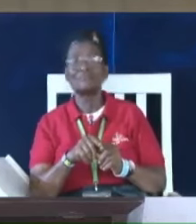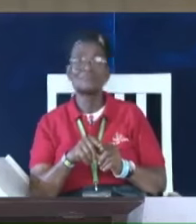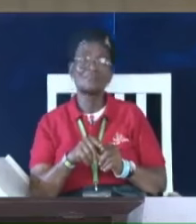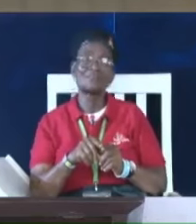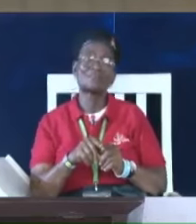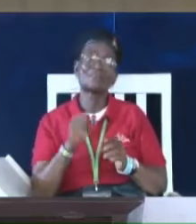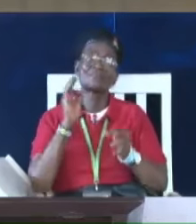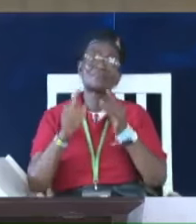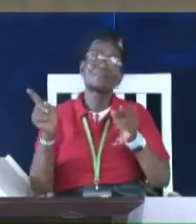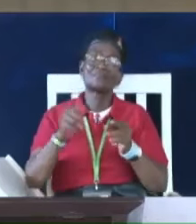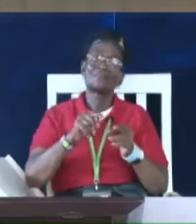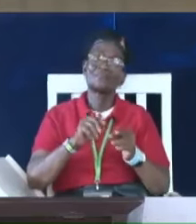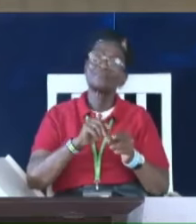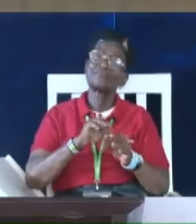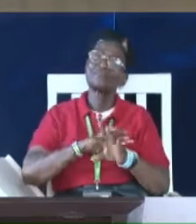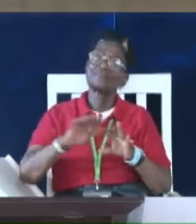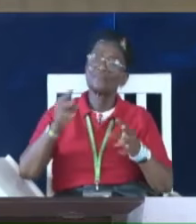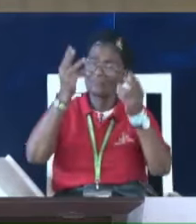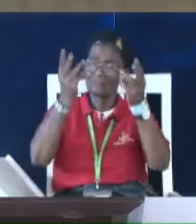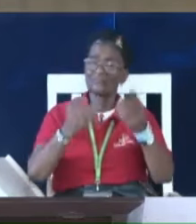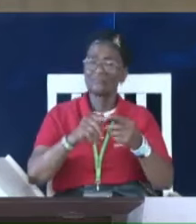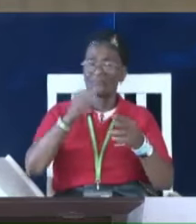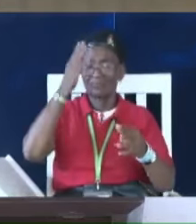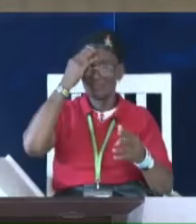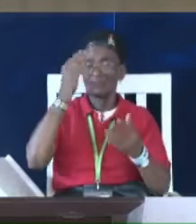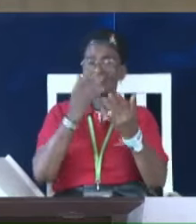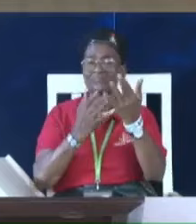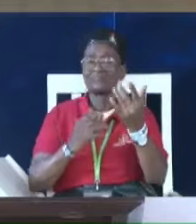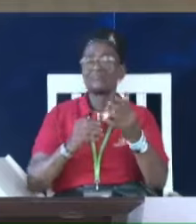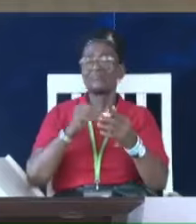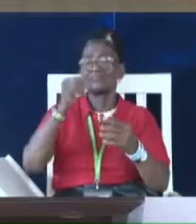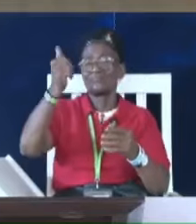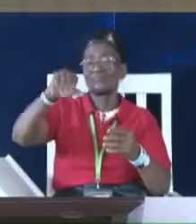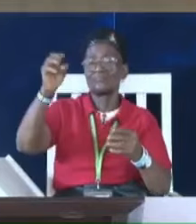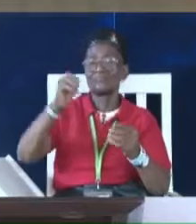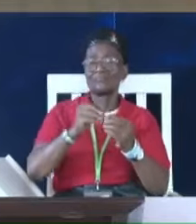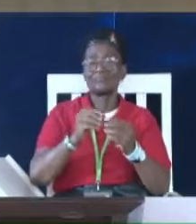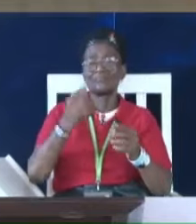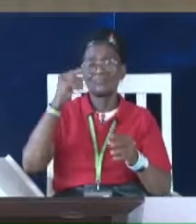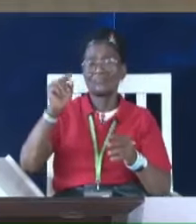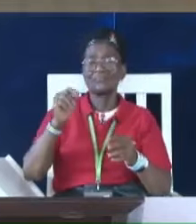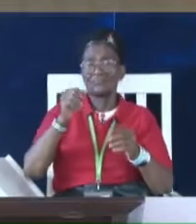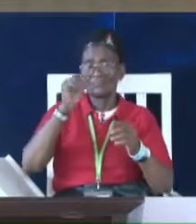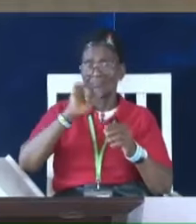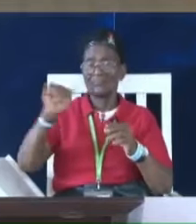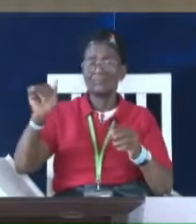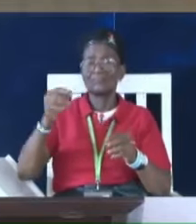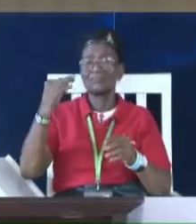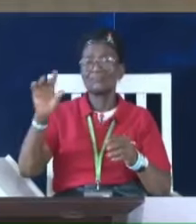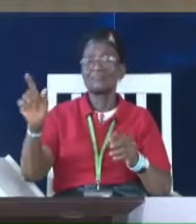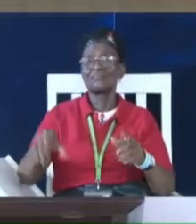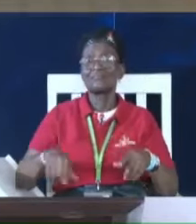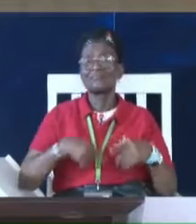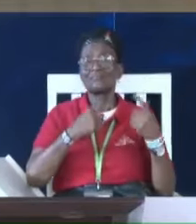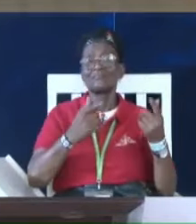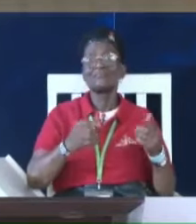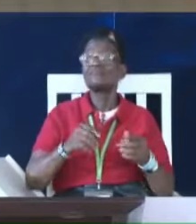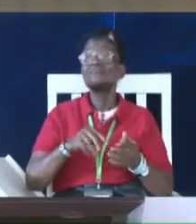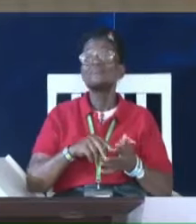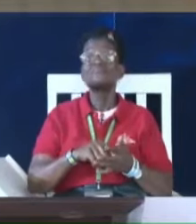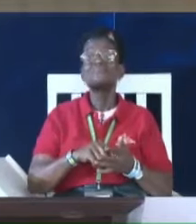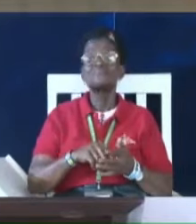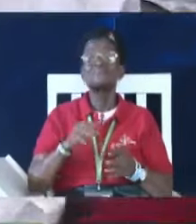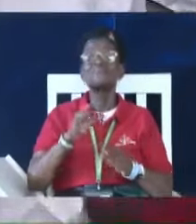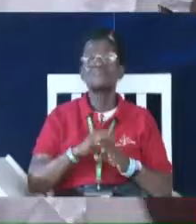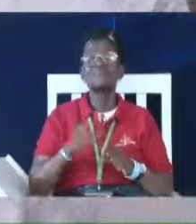if you don't want to know sorrow anymore for the rest of your life, stand on your feet and